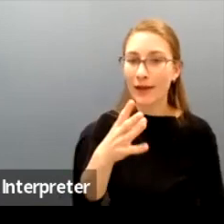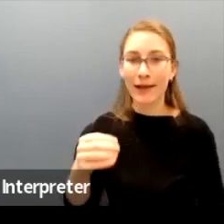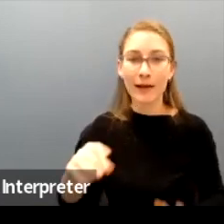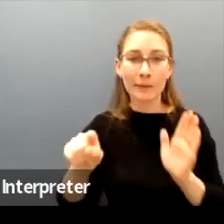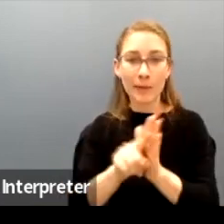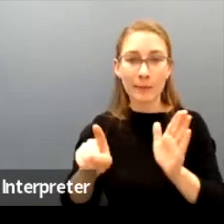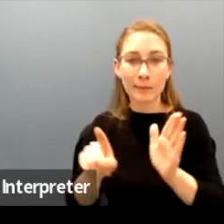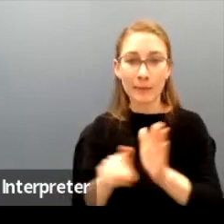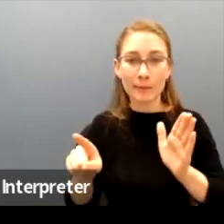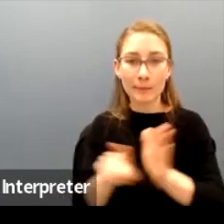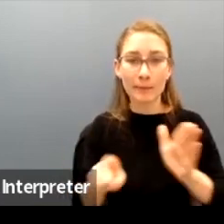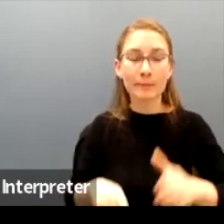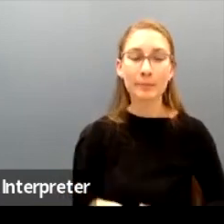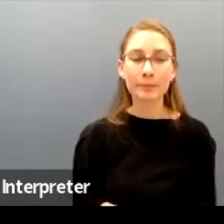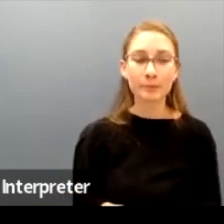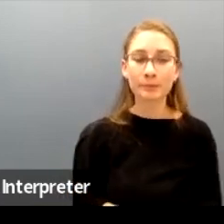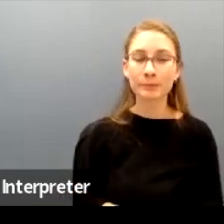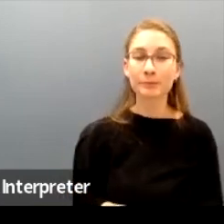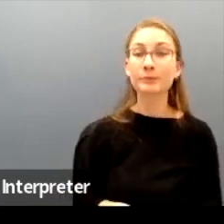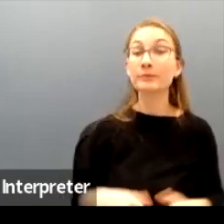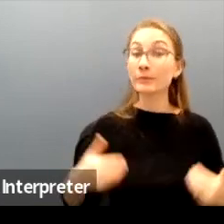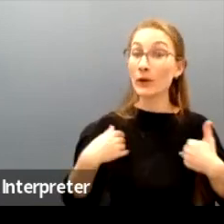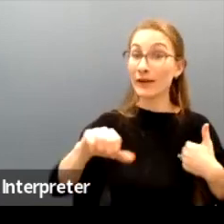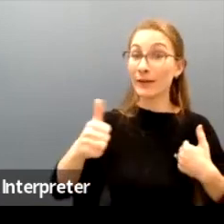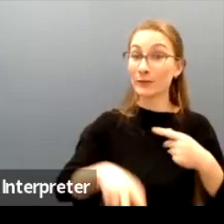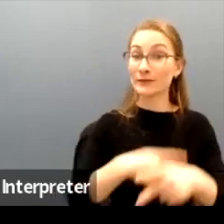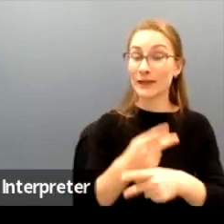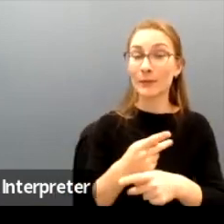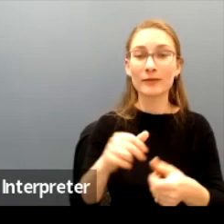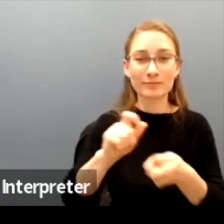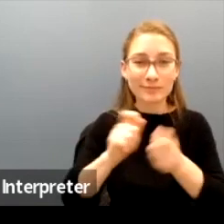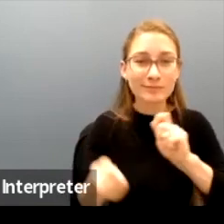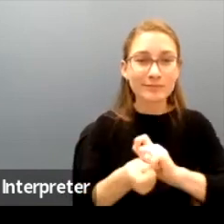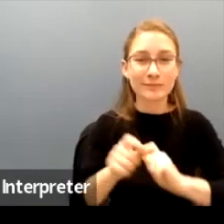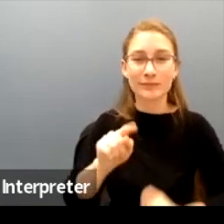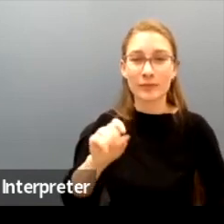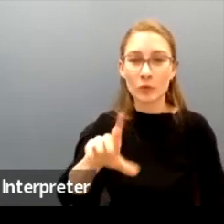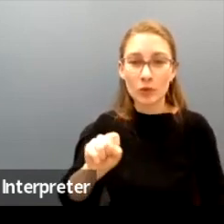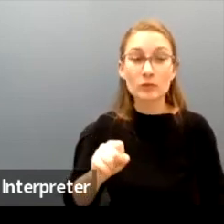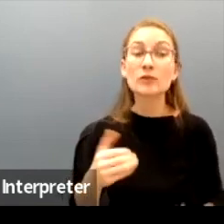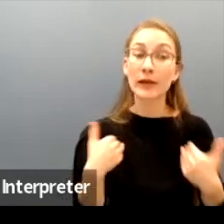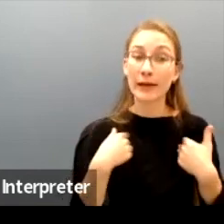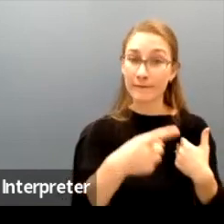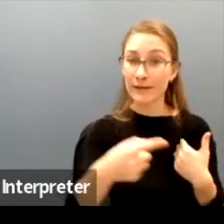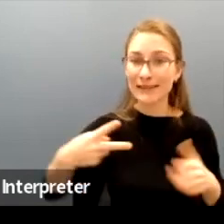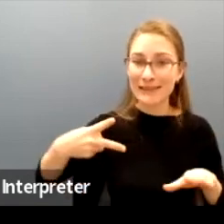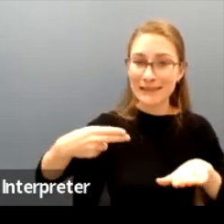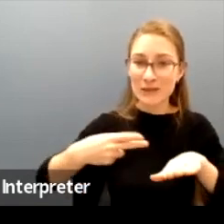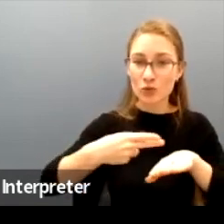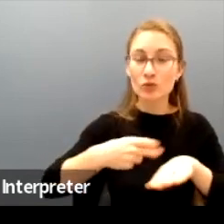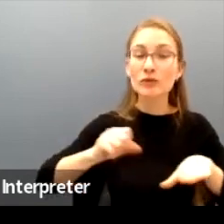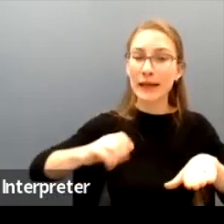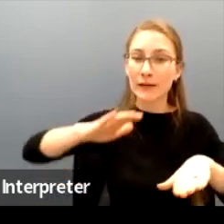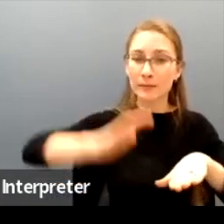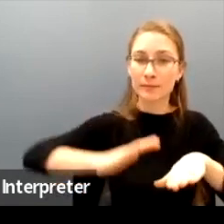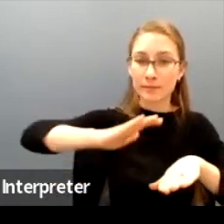We have different types of assistive tech tools. We have adaptive scissors for individuals who want to participate in an arts and crafts course or just want to cut a piece of paper,